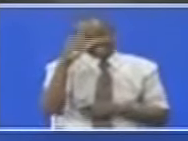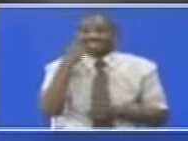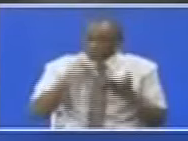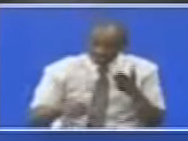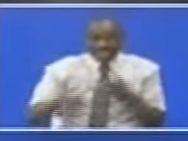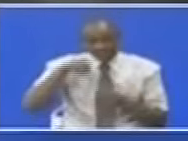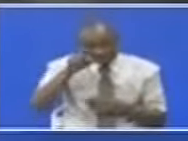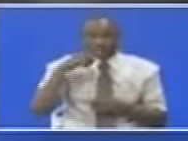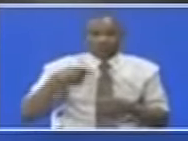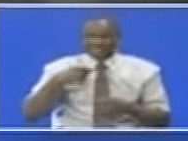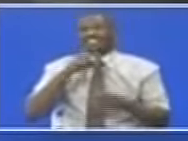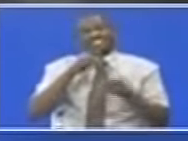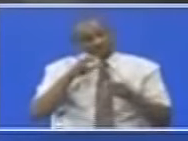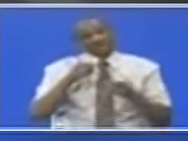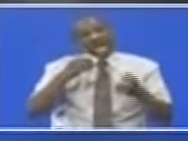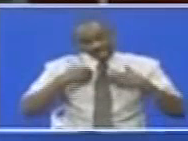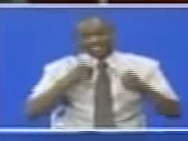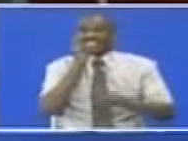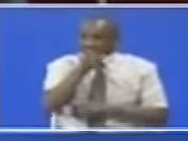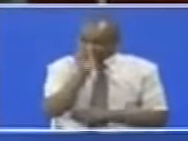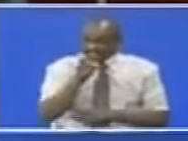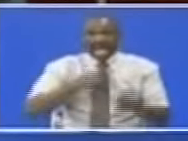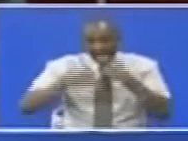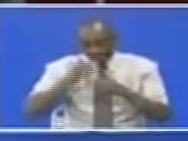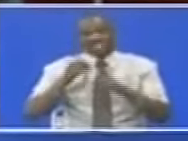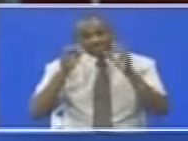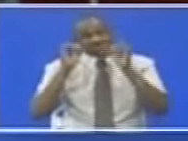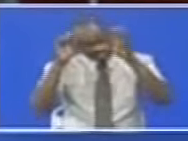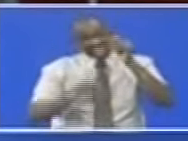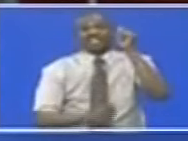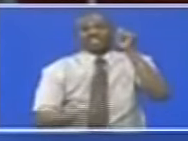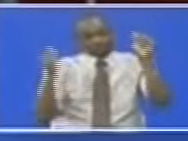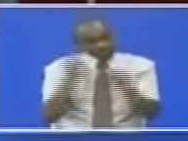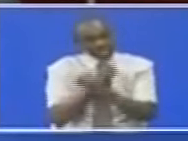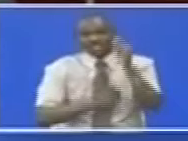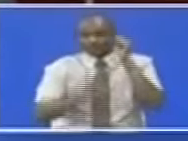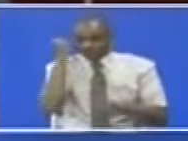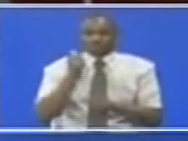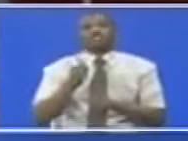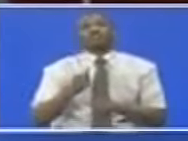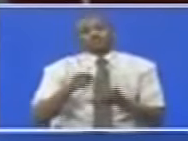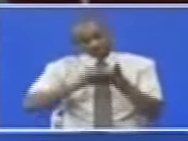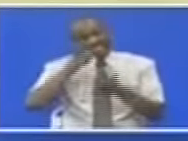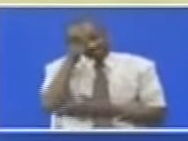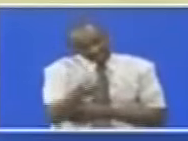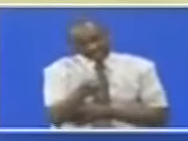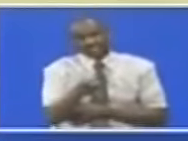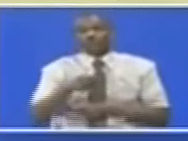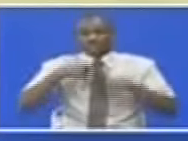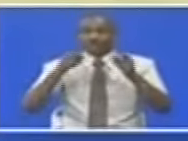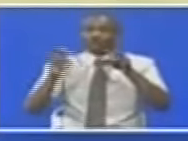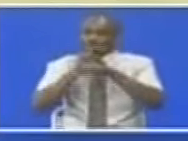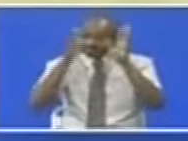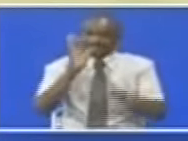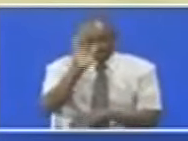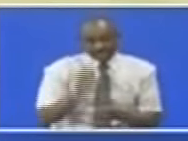it will take disciplinary action on any teacher who fails to complete and submit the appraisal report to their supervisor.